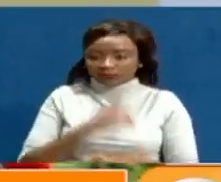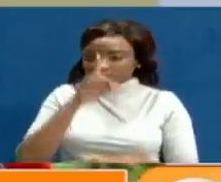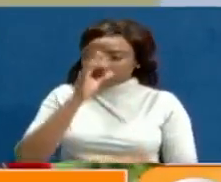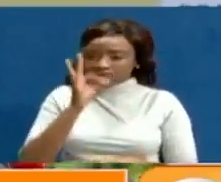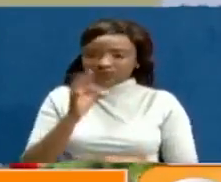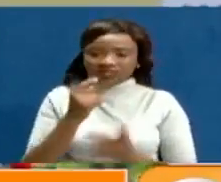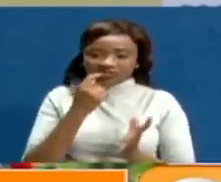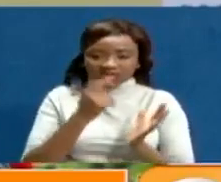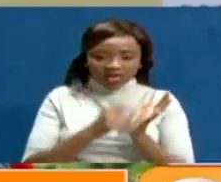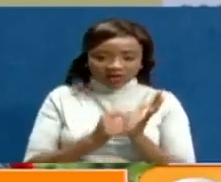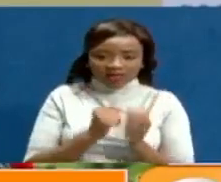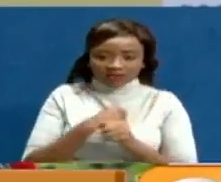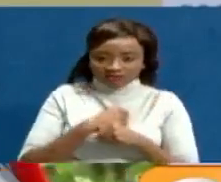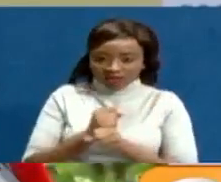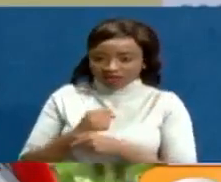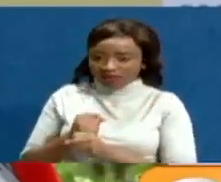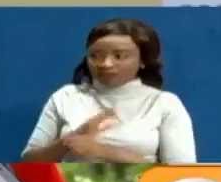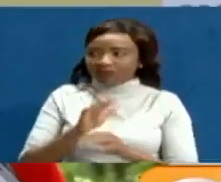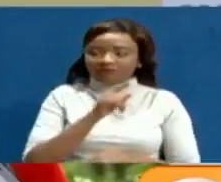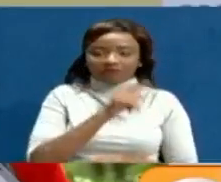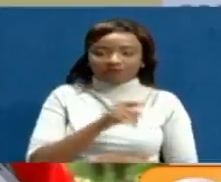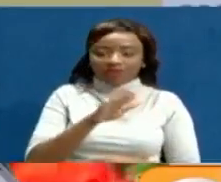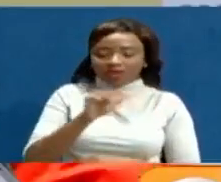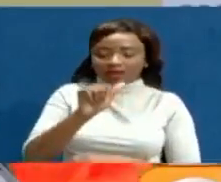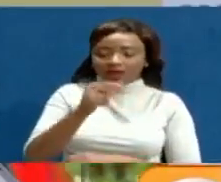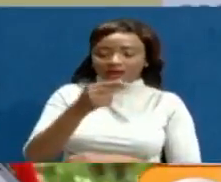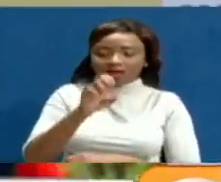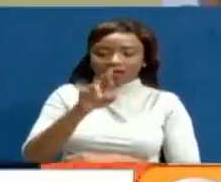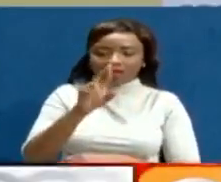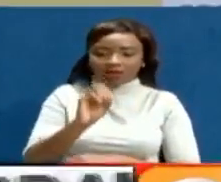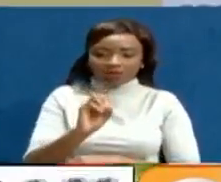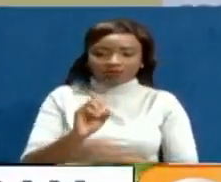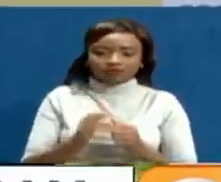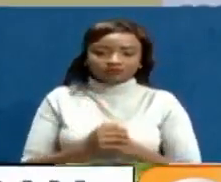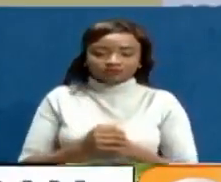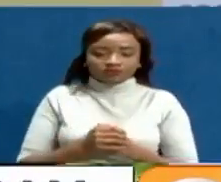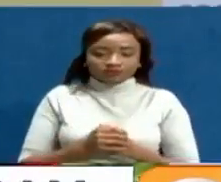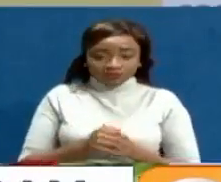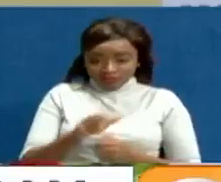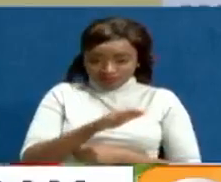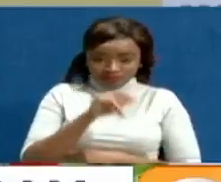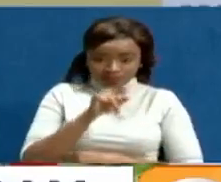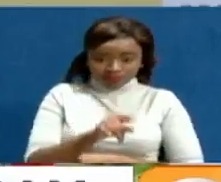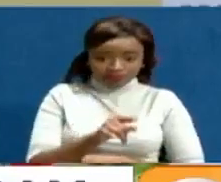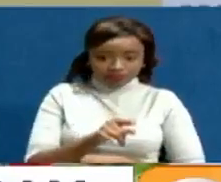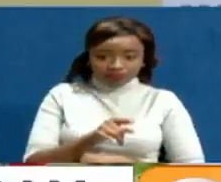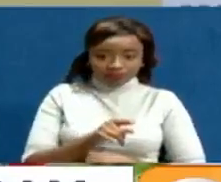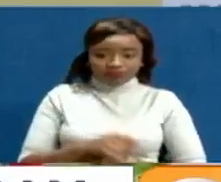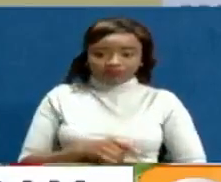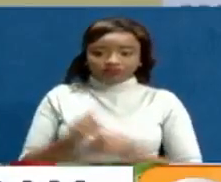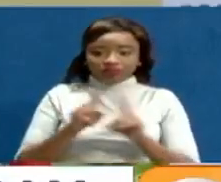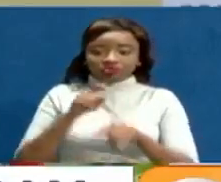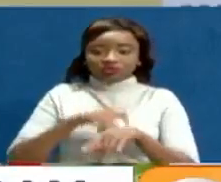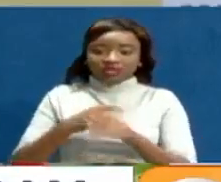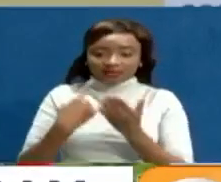very serious rice production in Ahero, West Kano, Southwest Kano. It's this region. And when